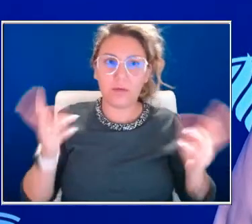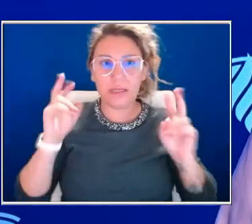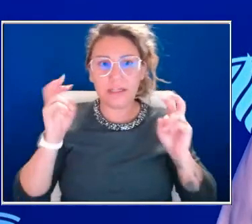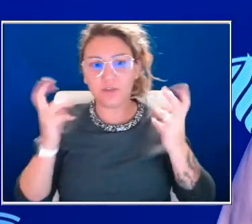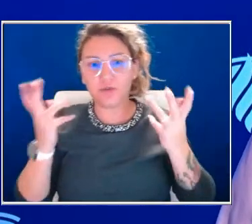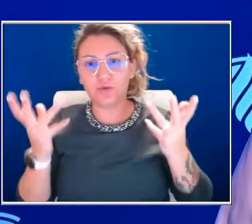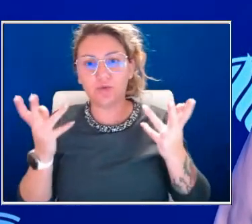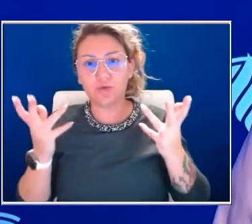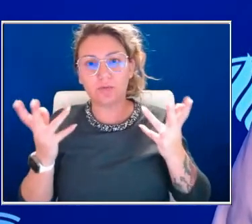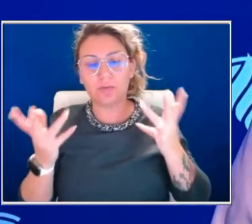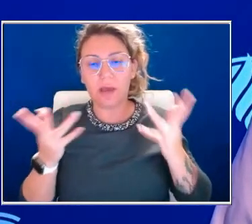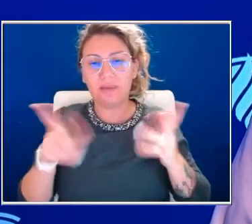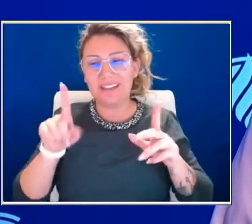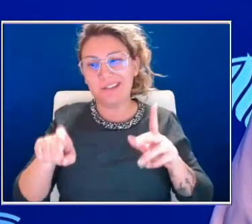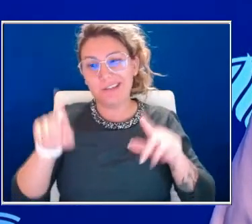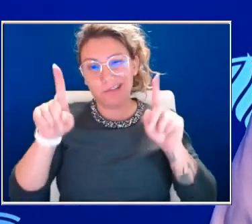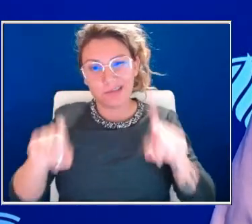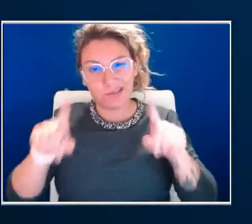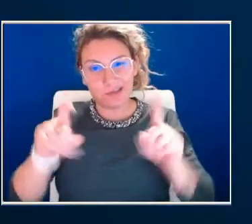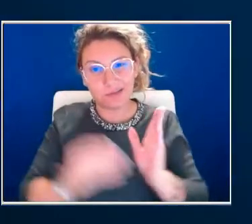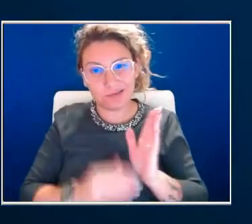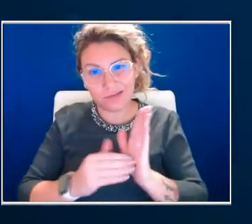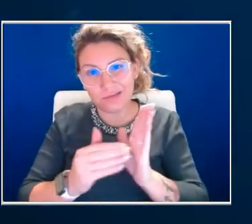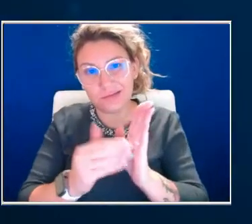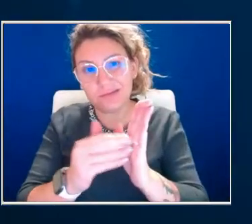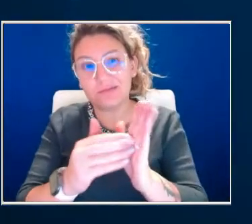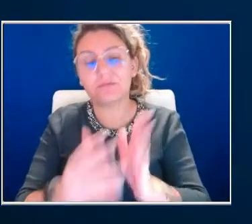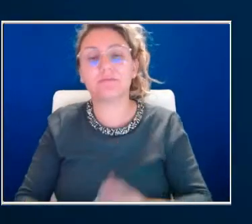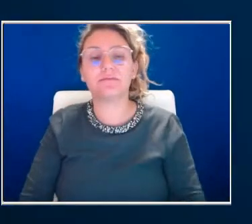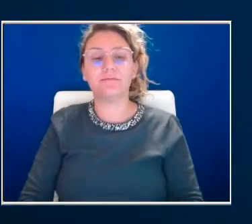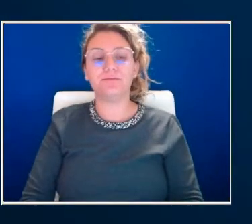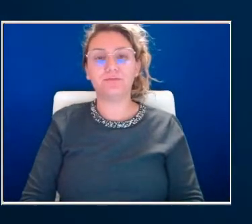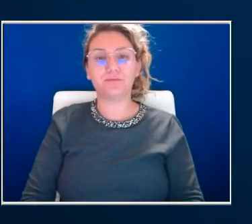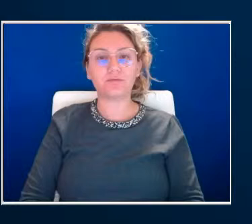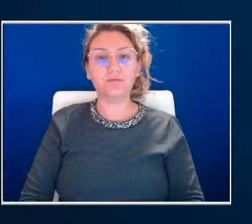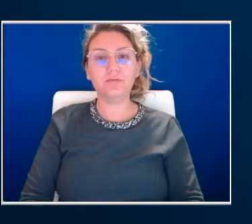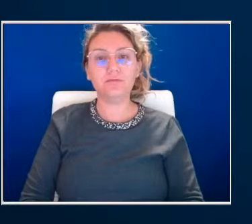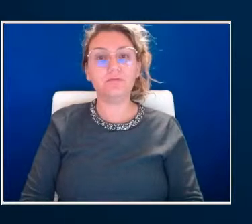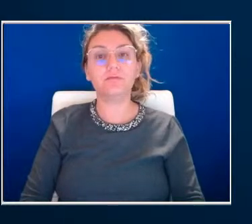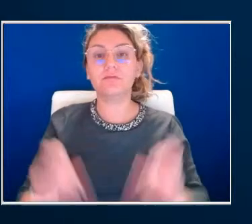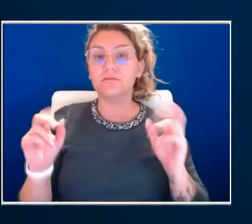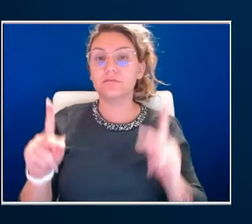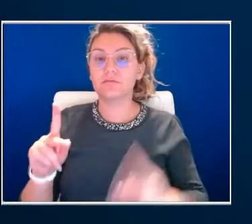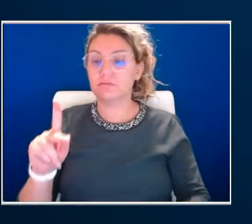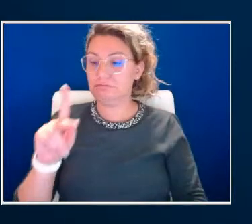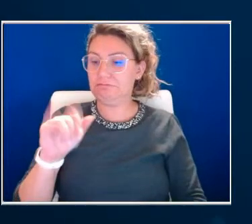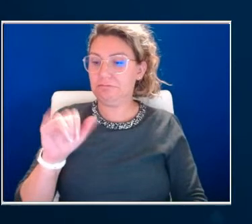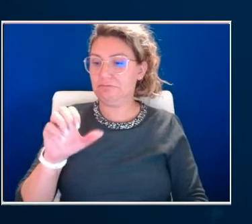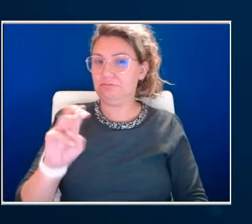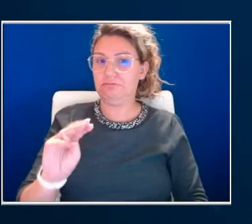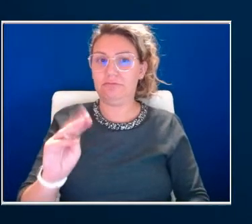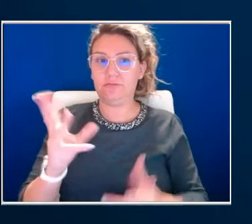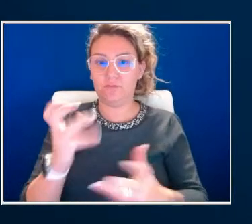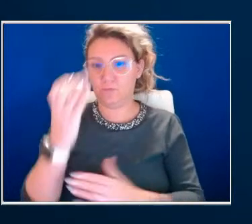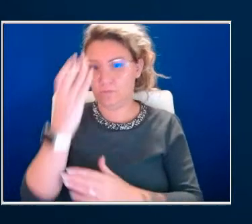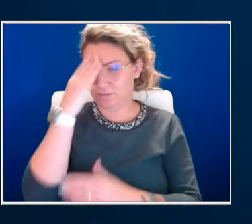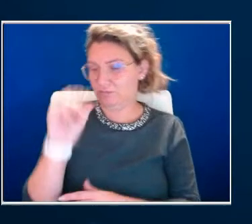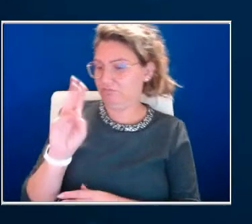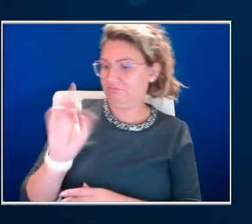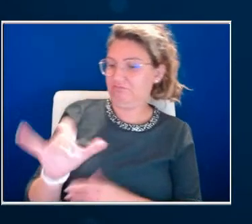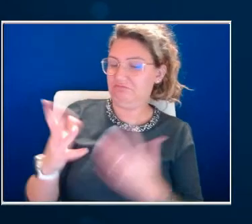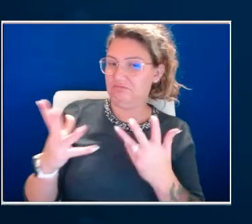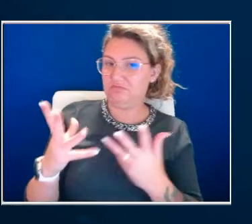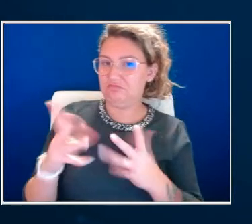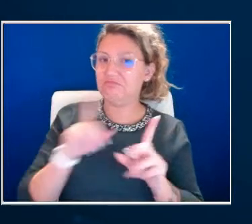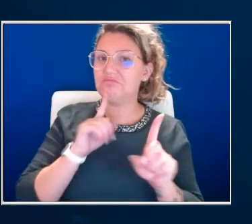need to test a couple days in a row. Okay, Kim wants to know, Amy, maybe you can answer this one. Is varicose vein surgery covered